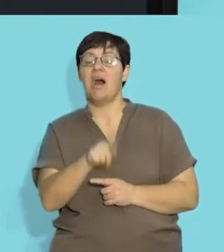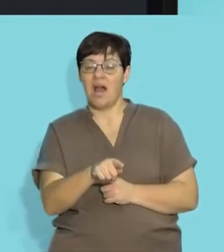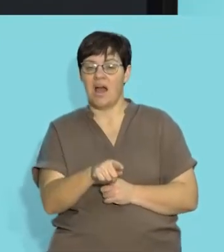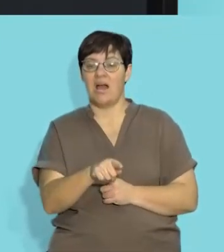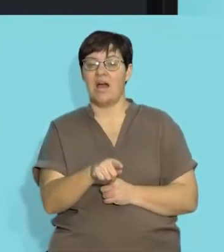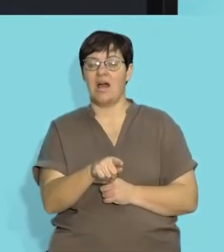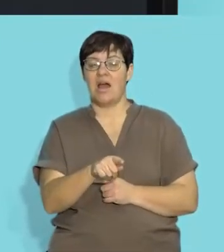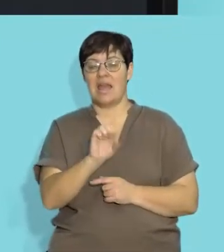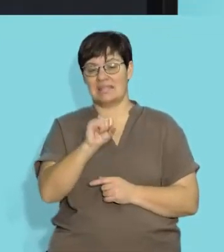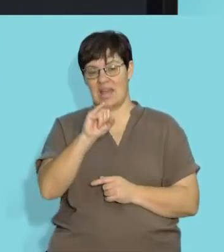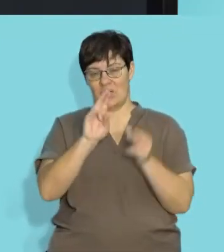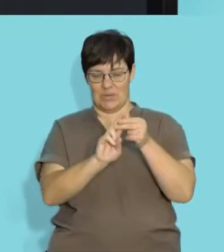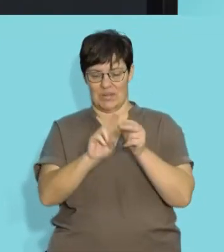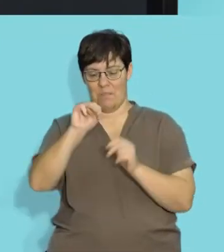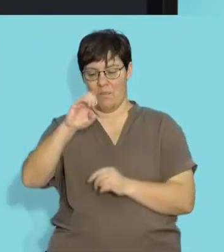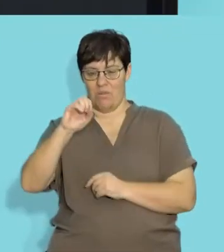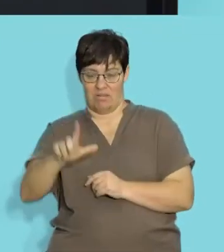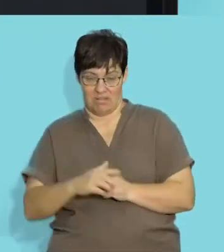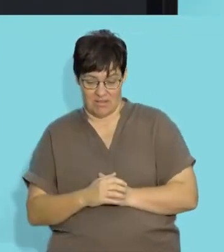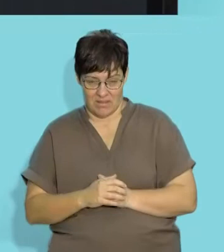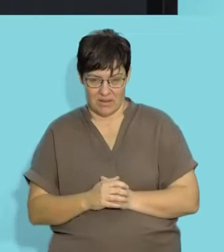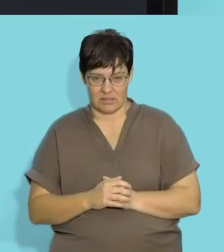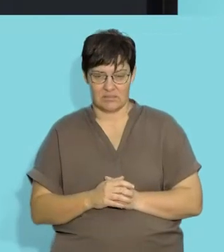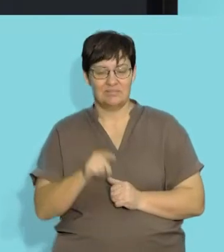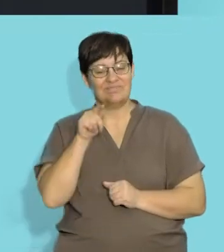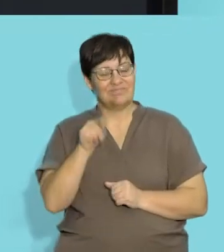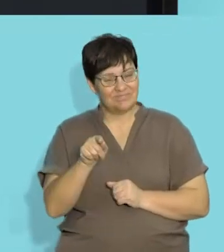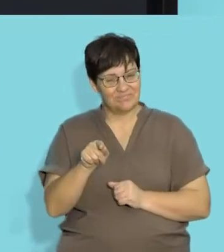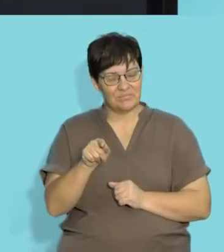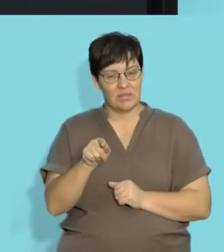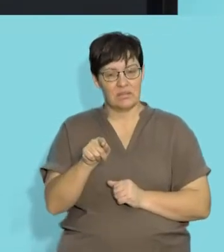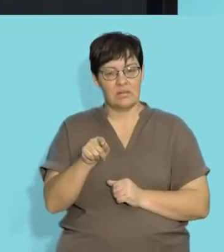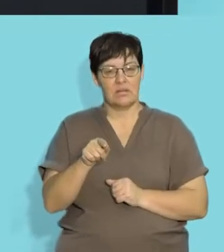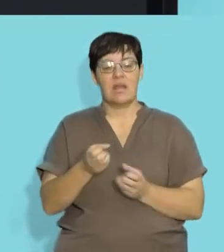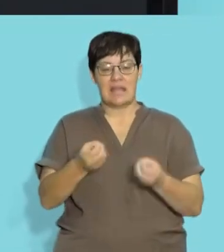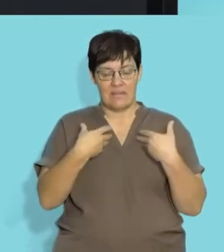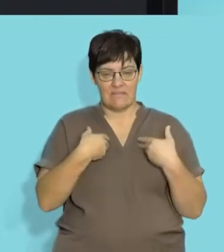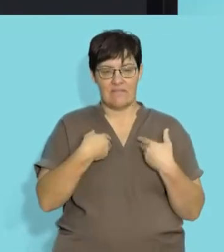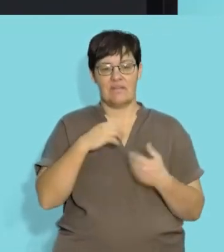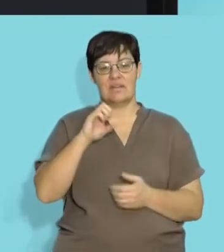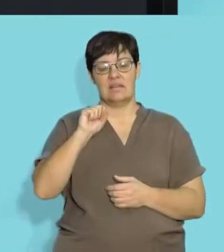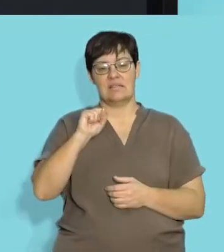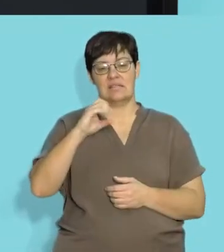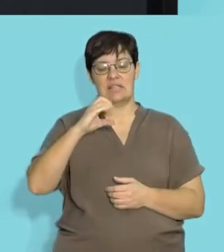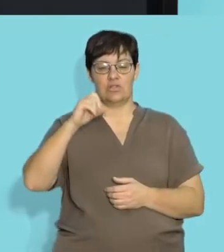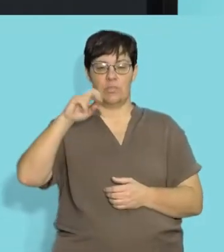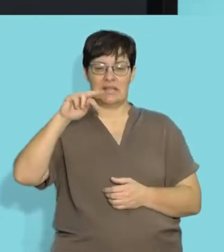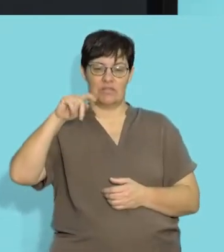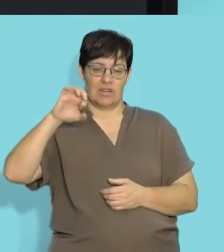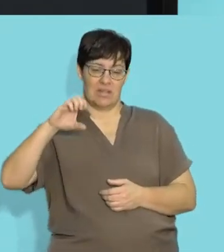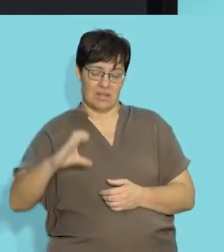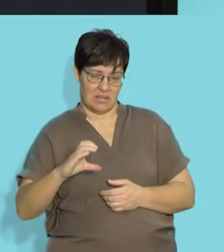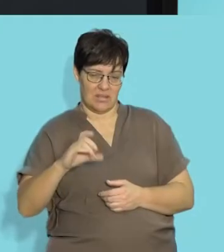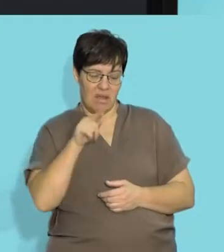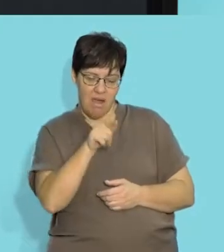matter. So the balanced equation of reaction actually gives us the stoichiometric ratio in which these substances actually react with